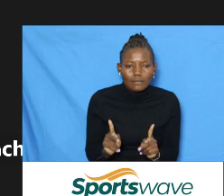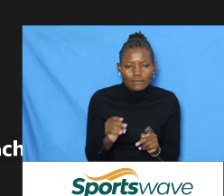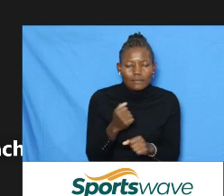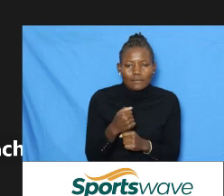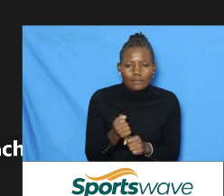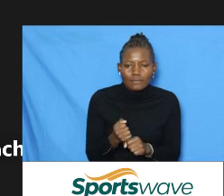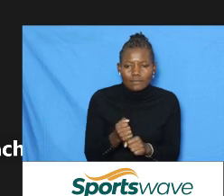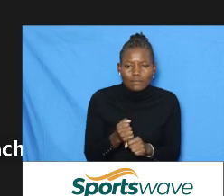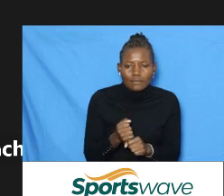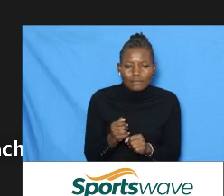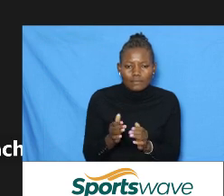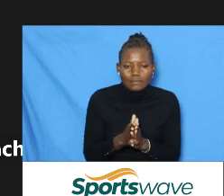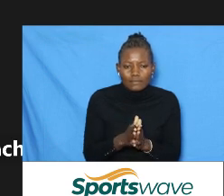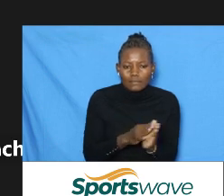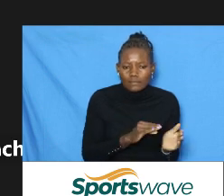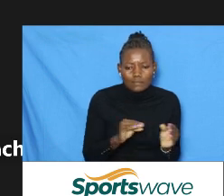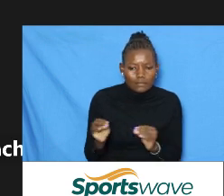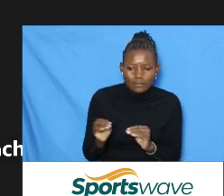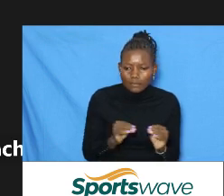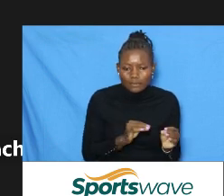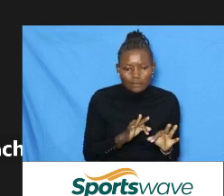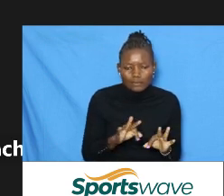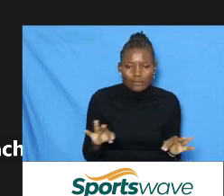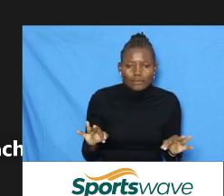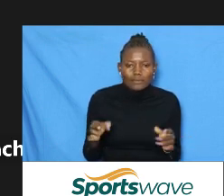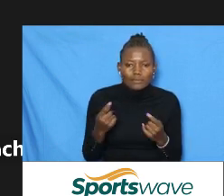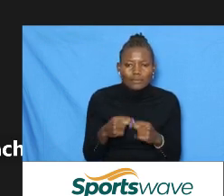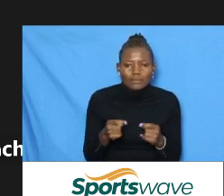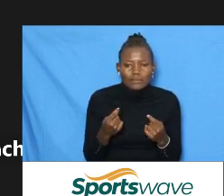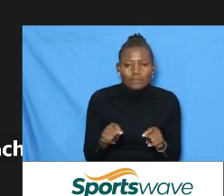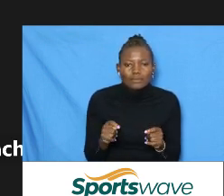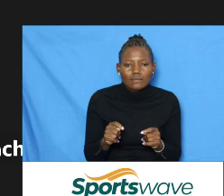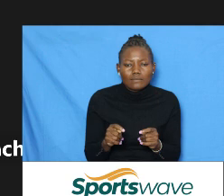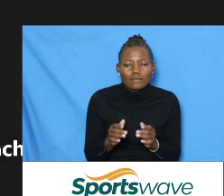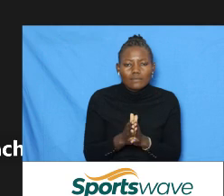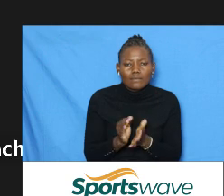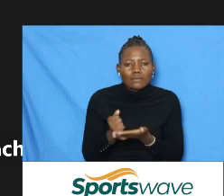to run on court to attend to players' injuries